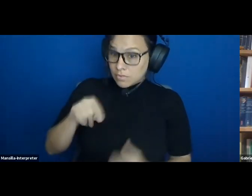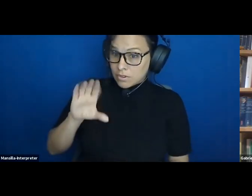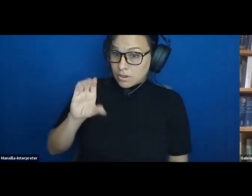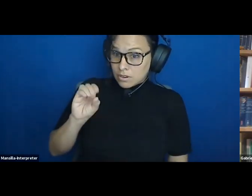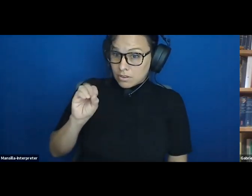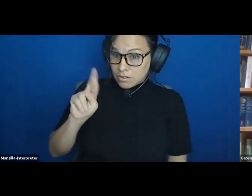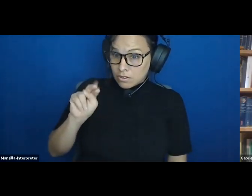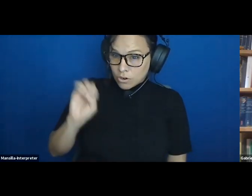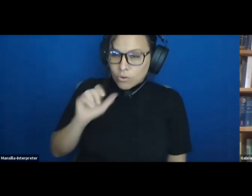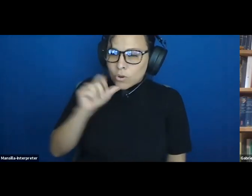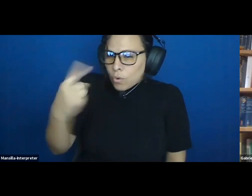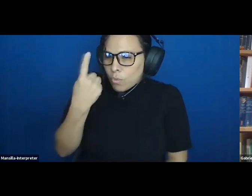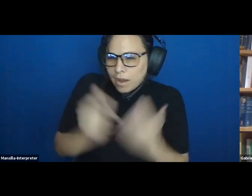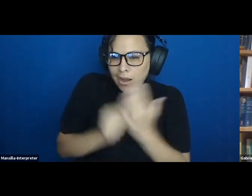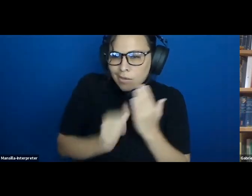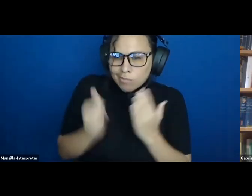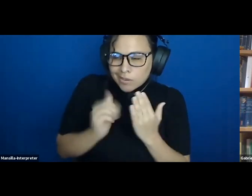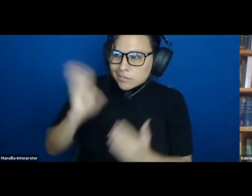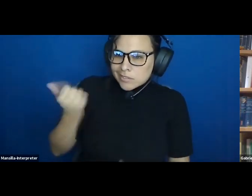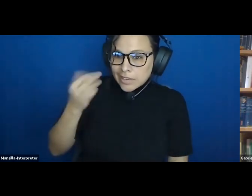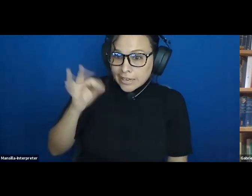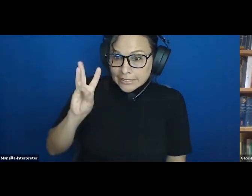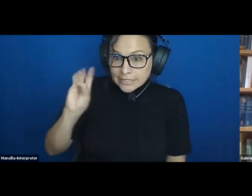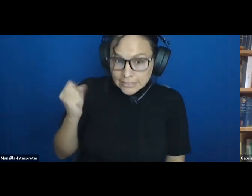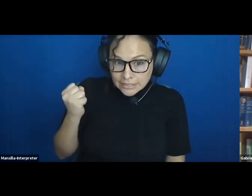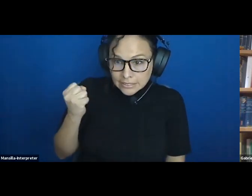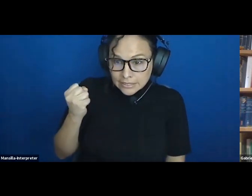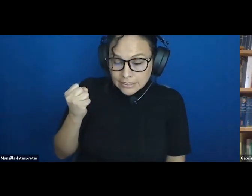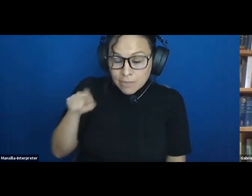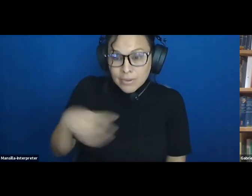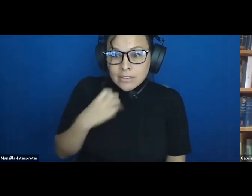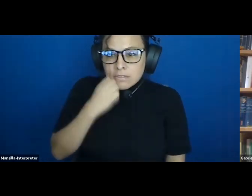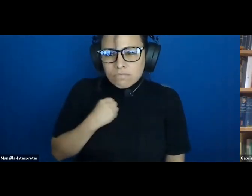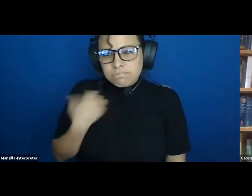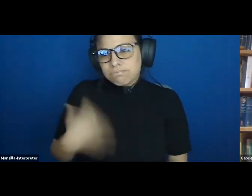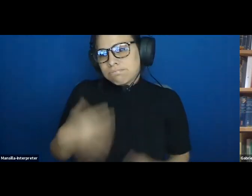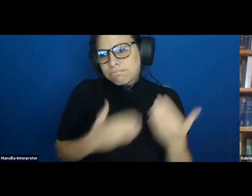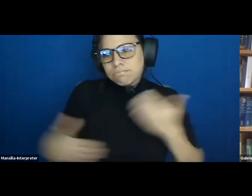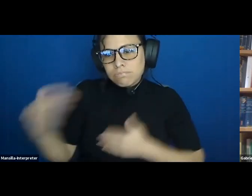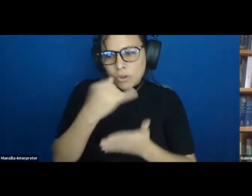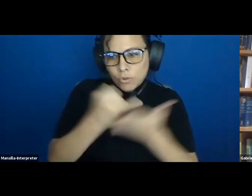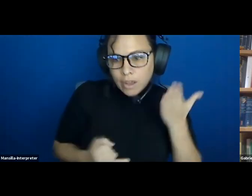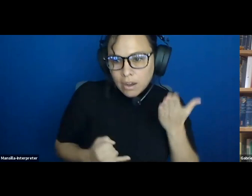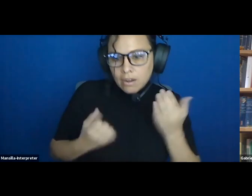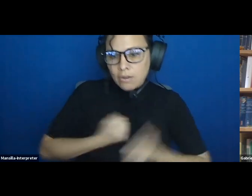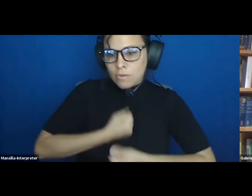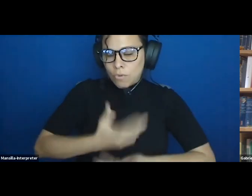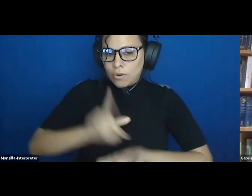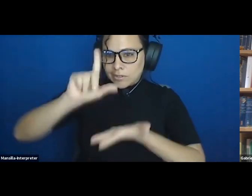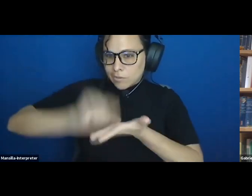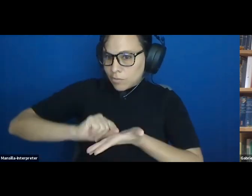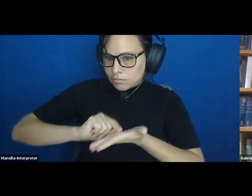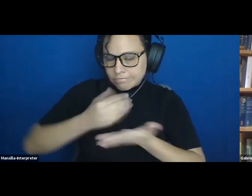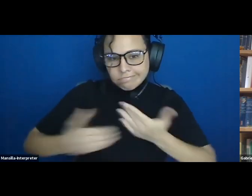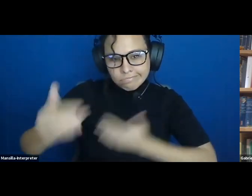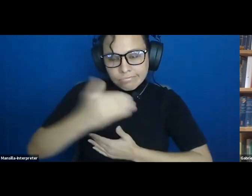was not the only magazine in the 1960s, its value goes beyond the art and the poetry it published.